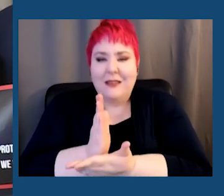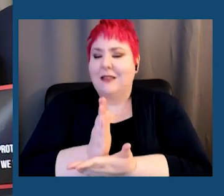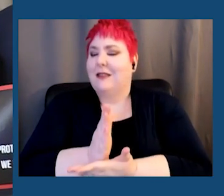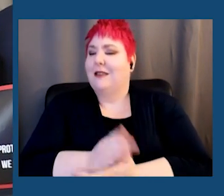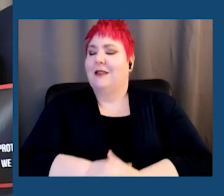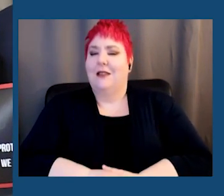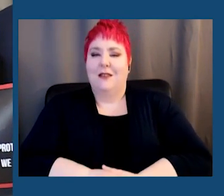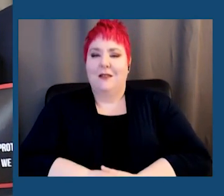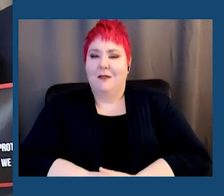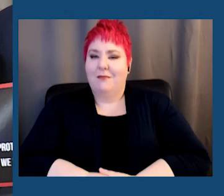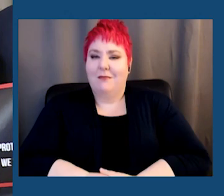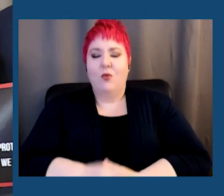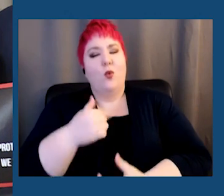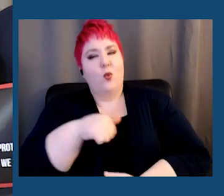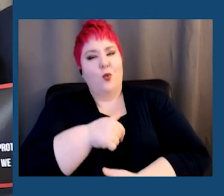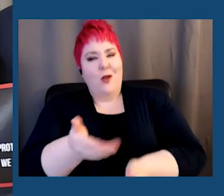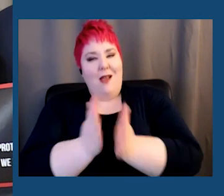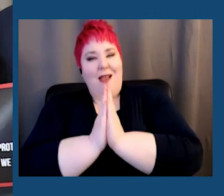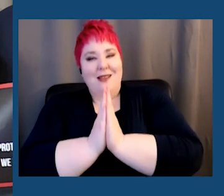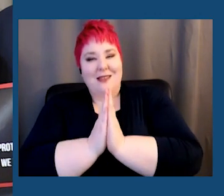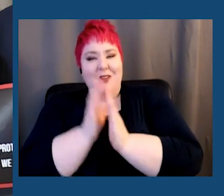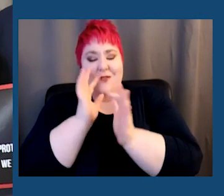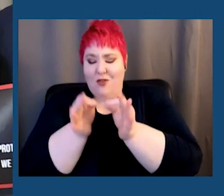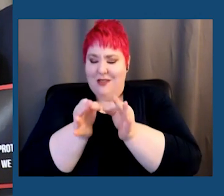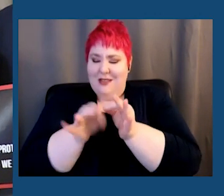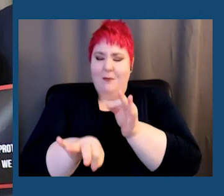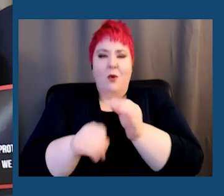We're asking simply to be protected.